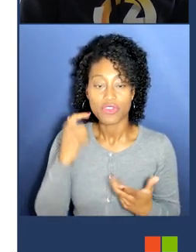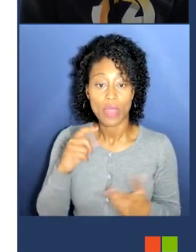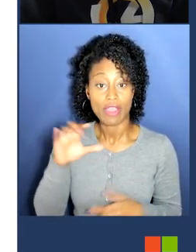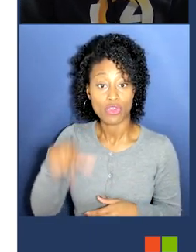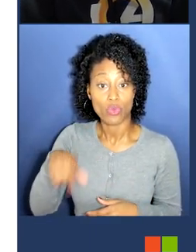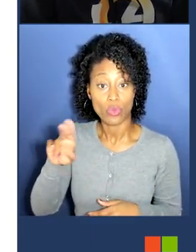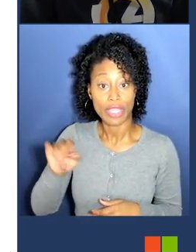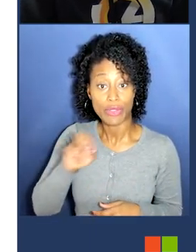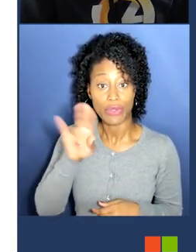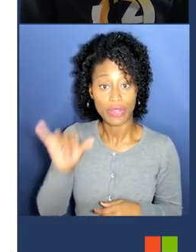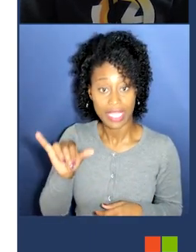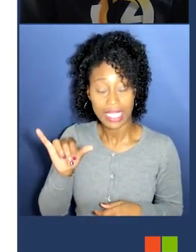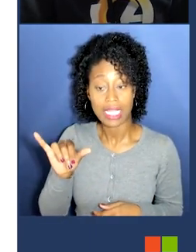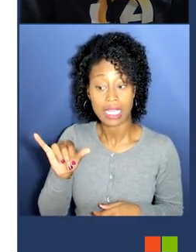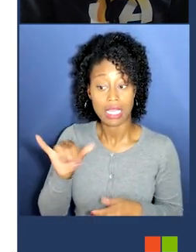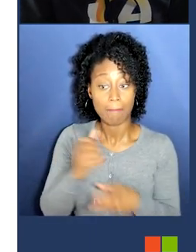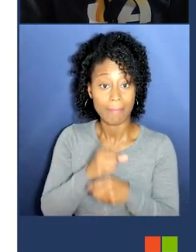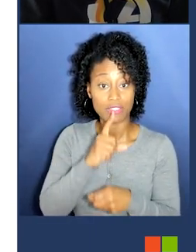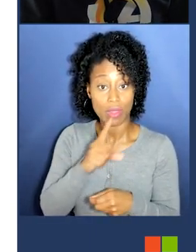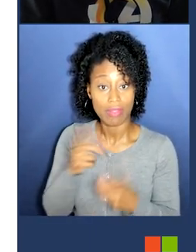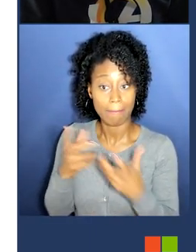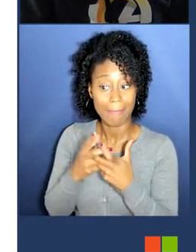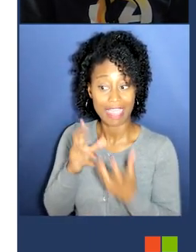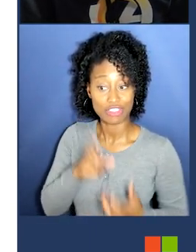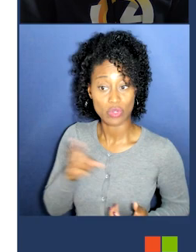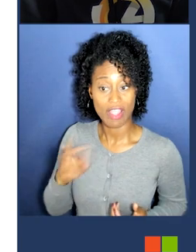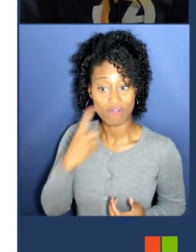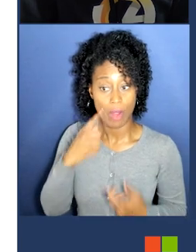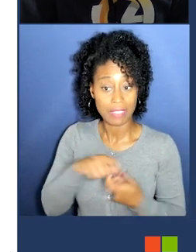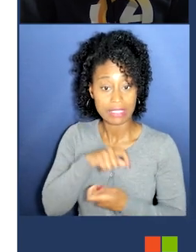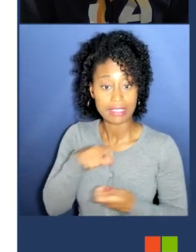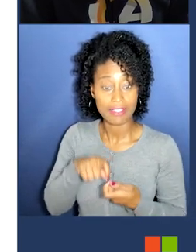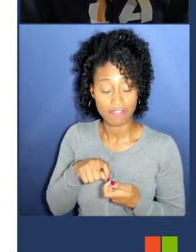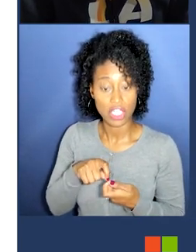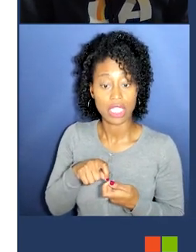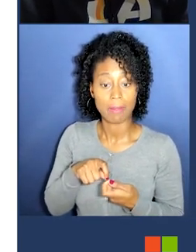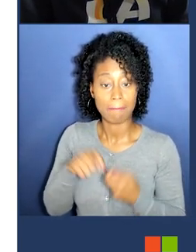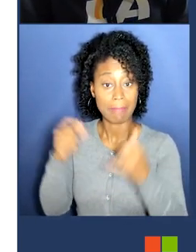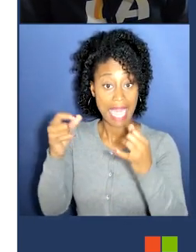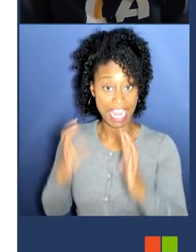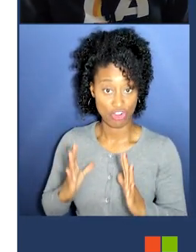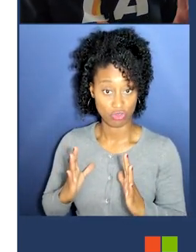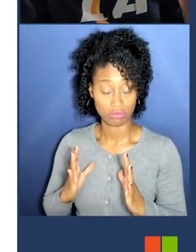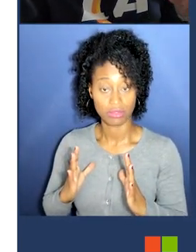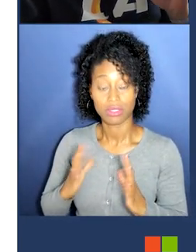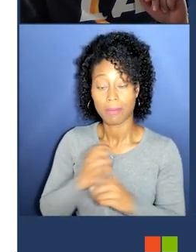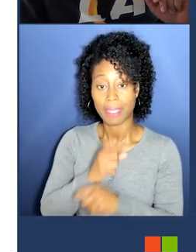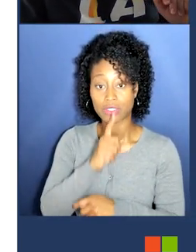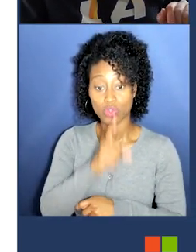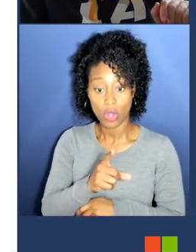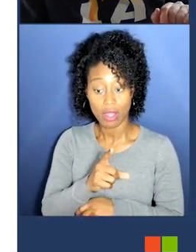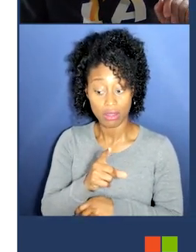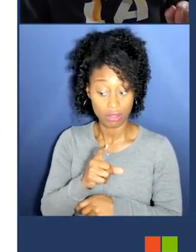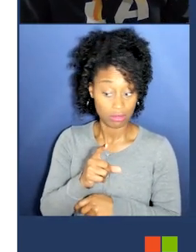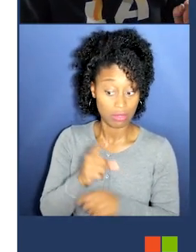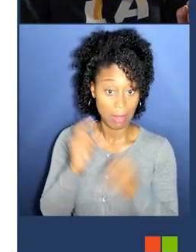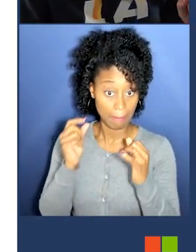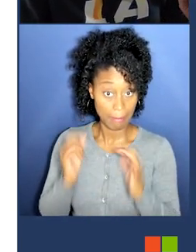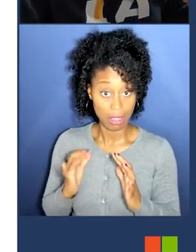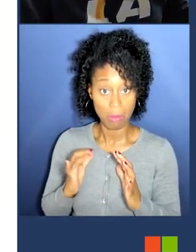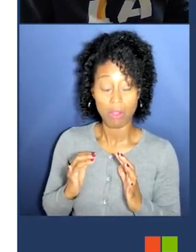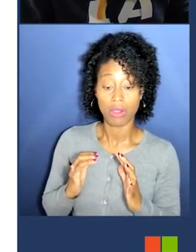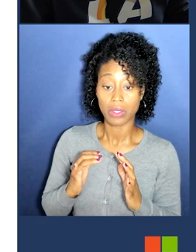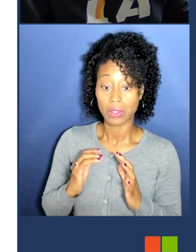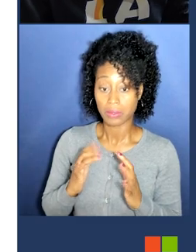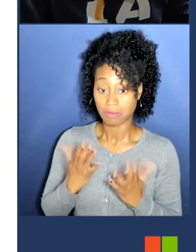query the match history for the particular player, to make sure that players are eligible